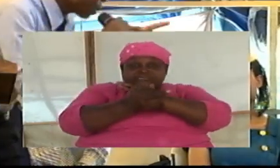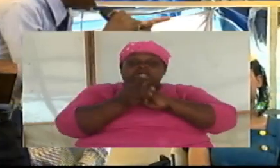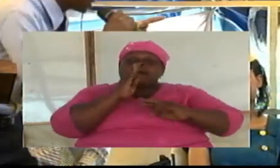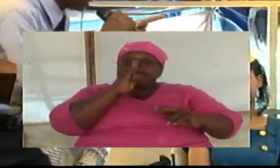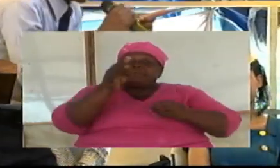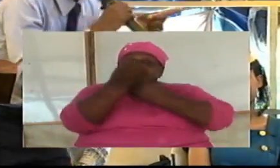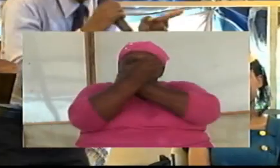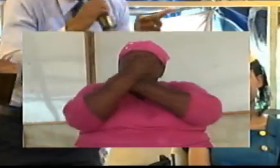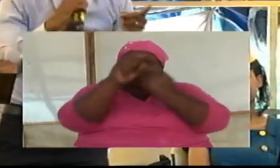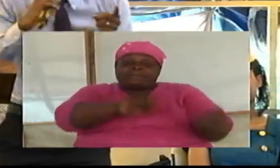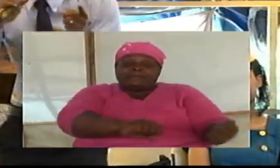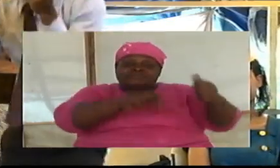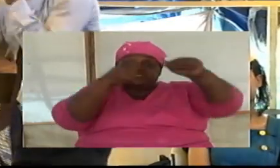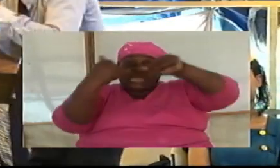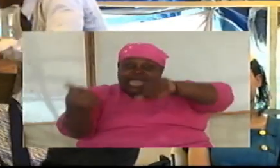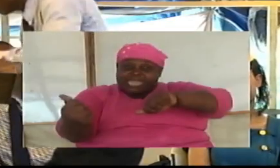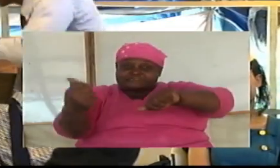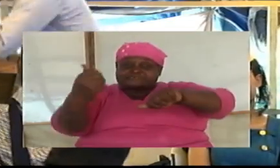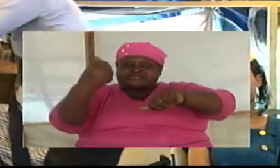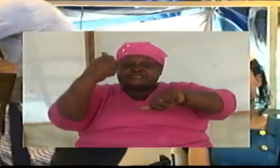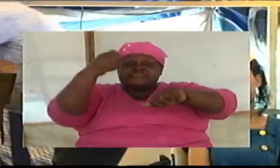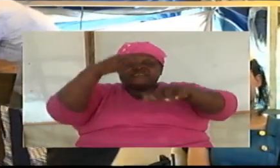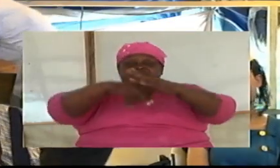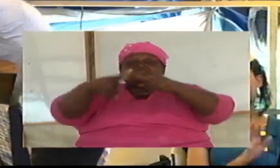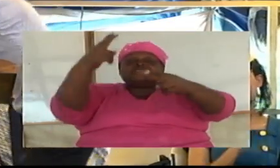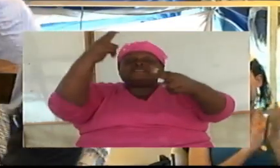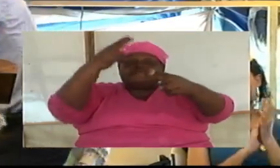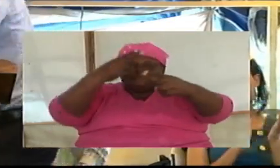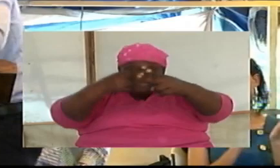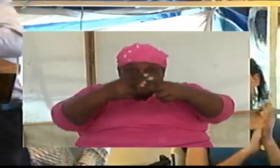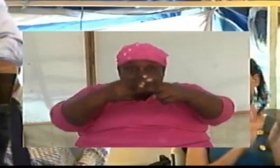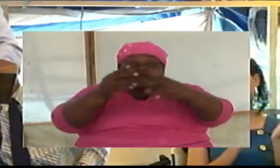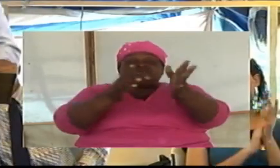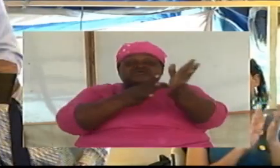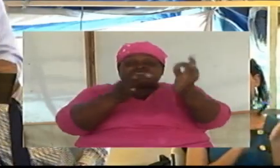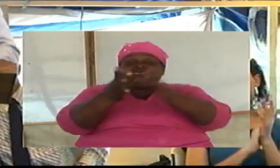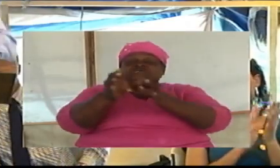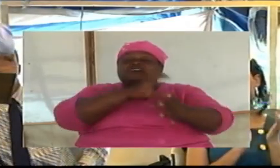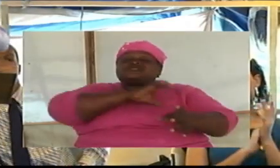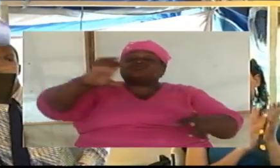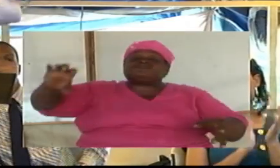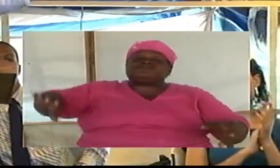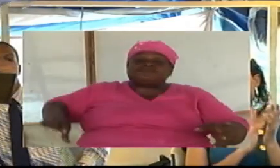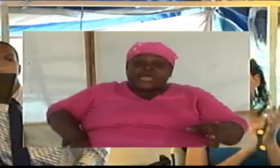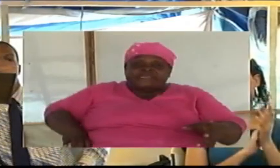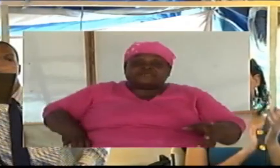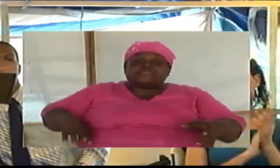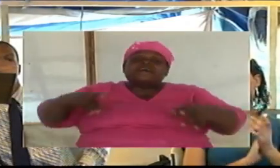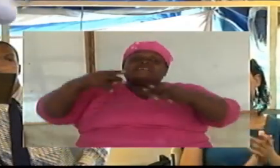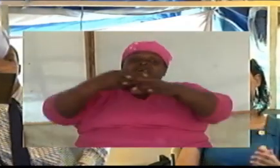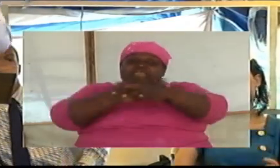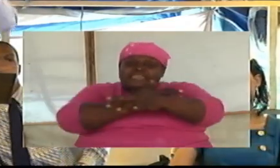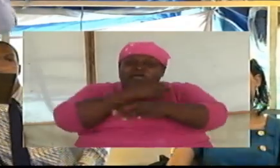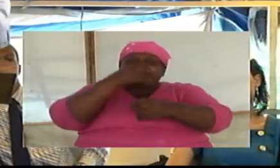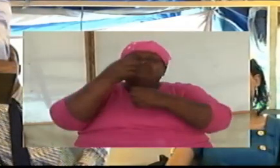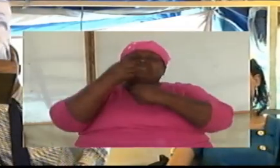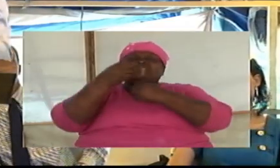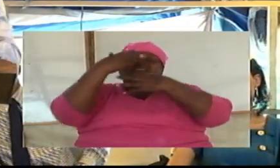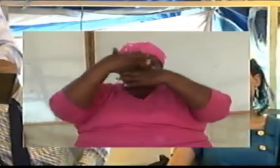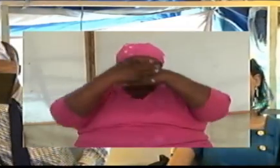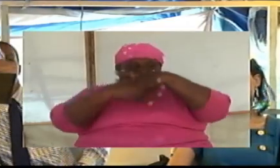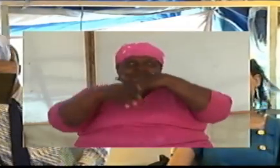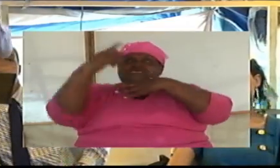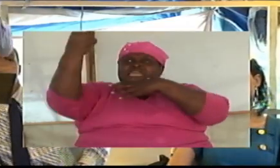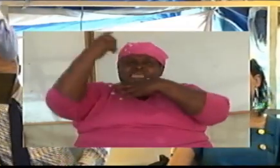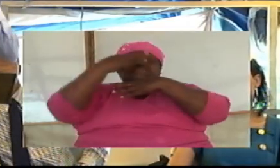Jesus Christ, the Lamb who shed his blood. Hallelujah. And you shall receive the gift of the